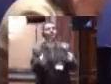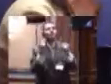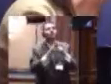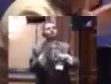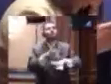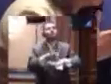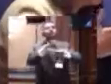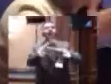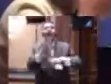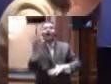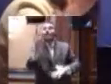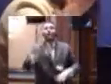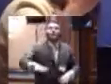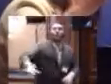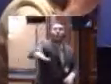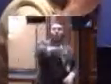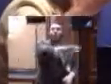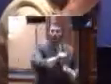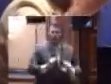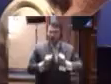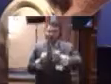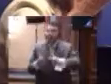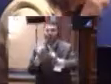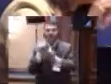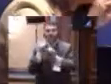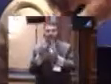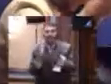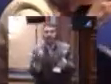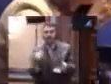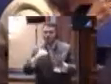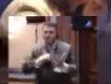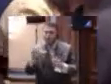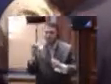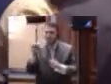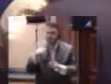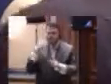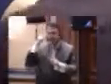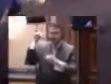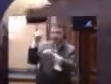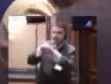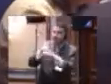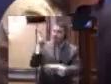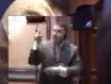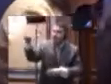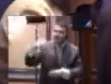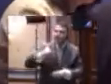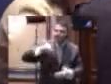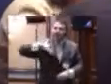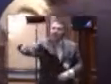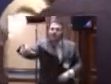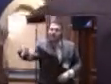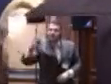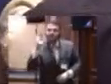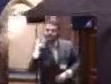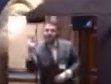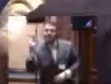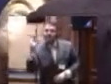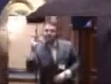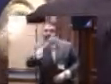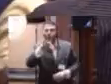was supported and tried to ensure that there was a link